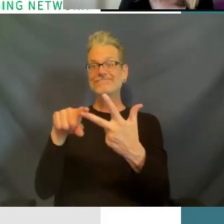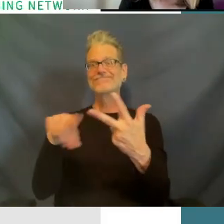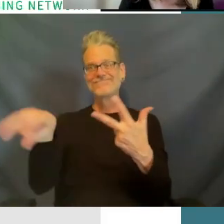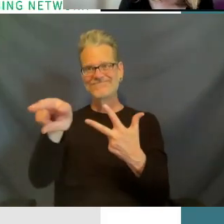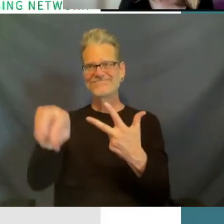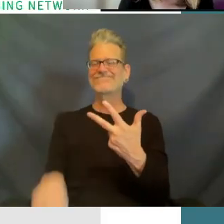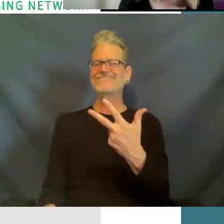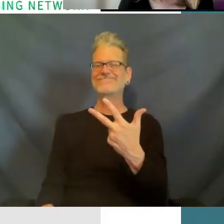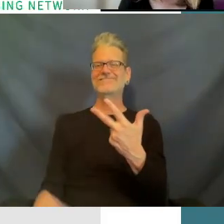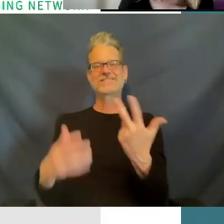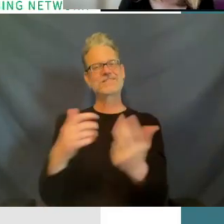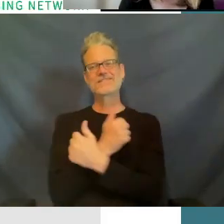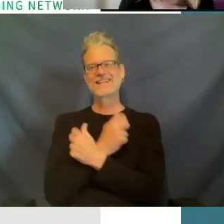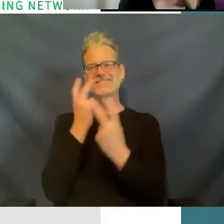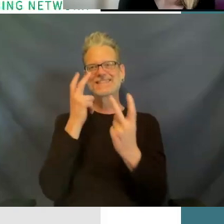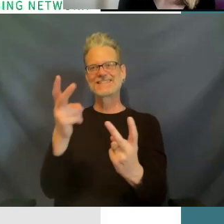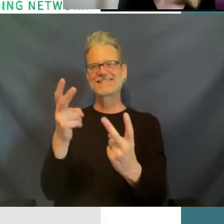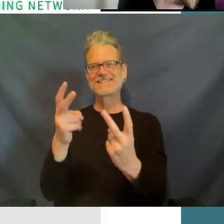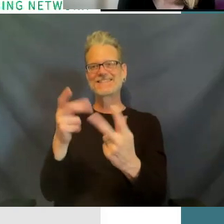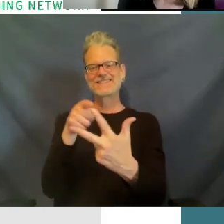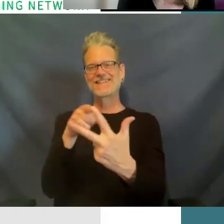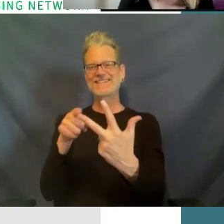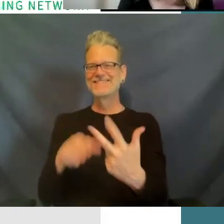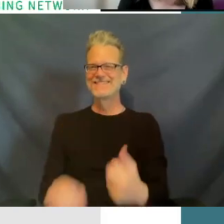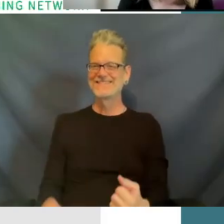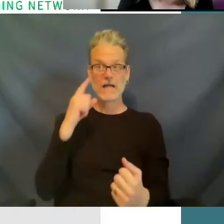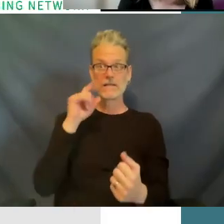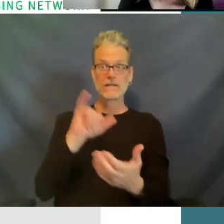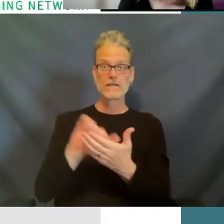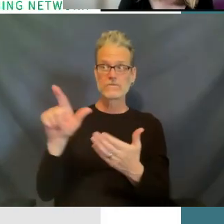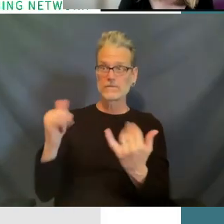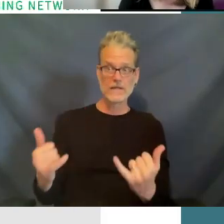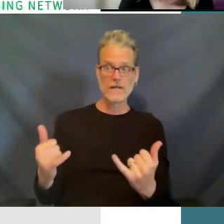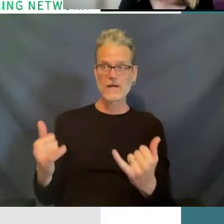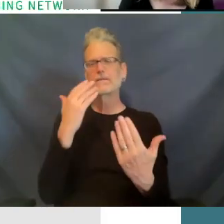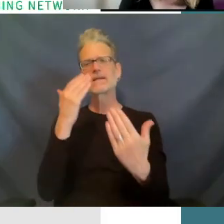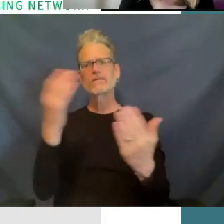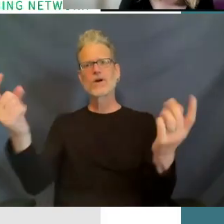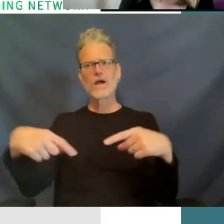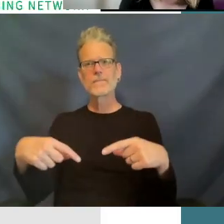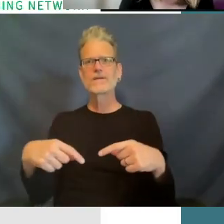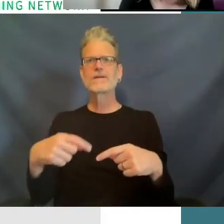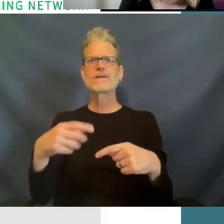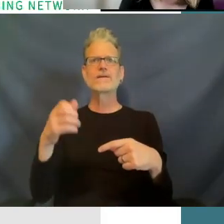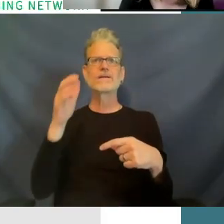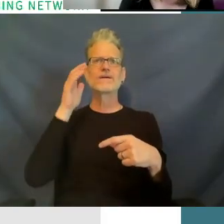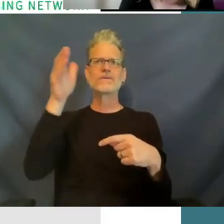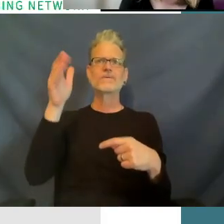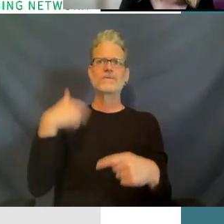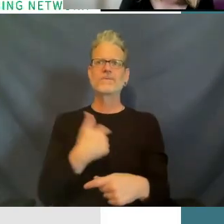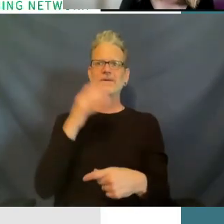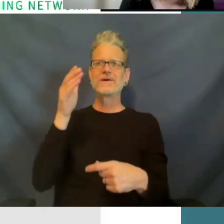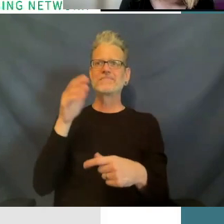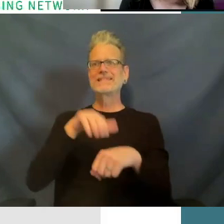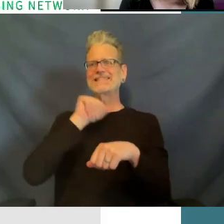to see you there. I think that's it for now, but thank you all so much for coming, and we will be sending